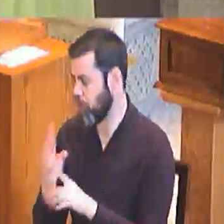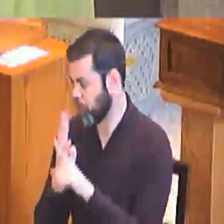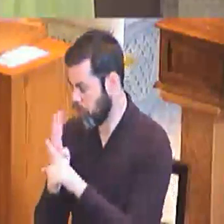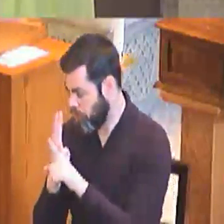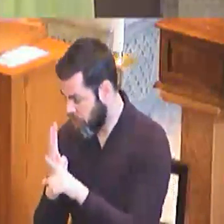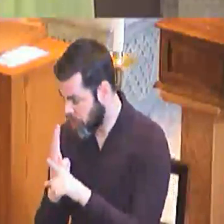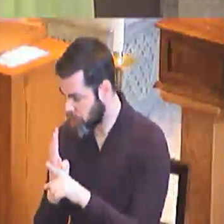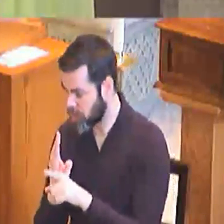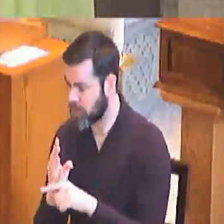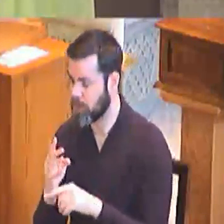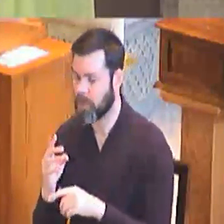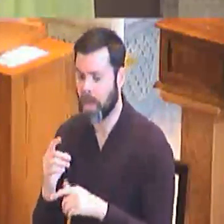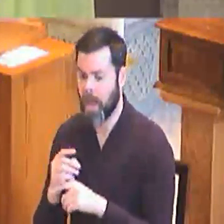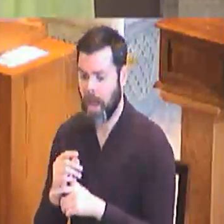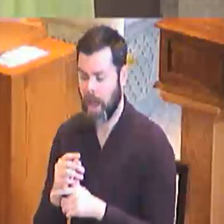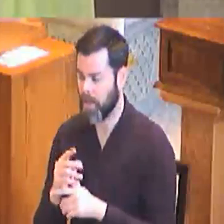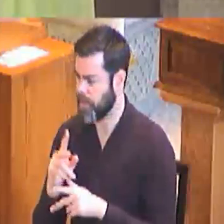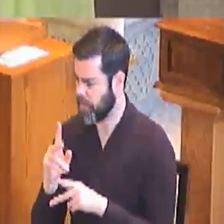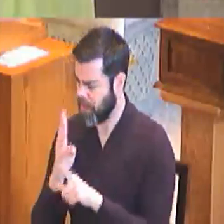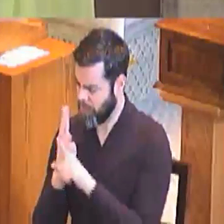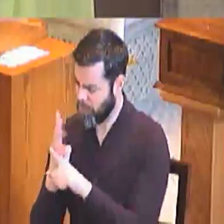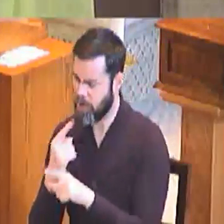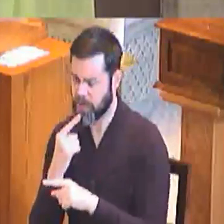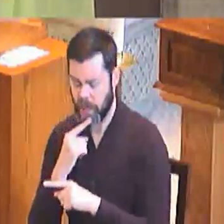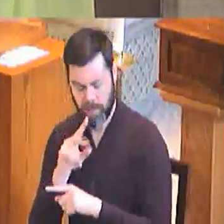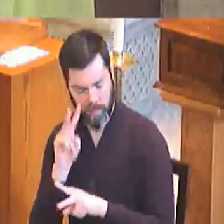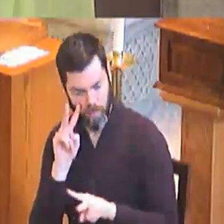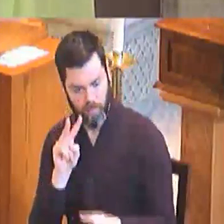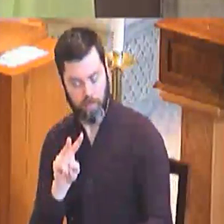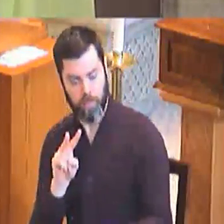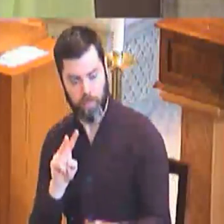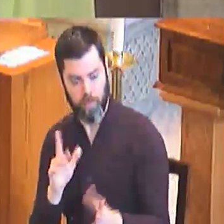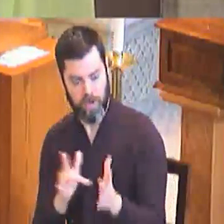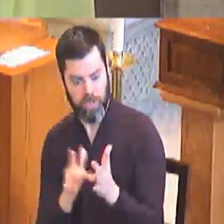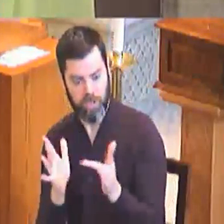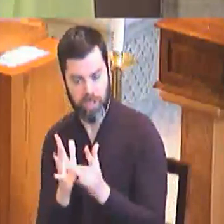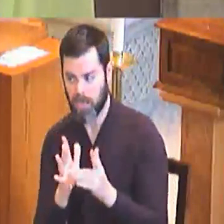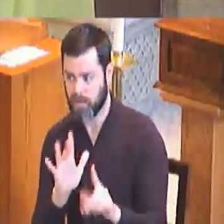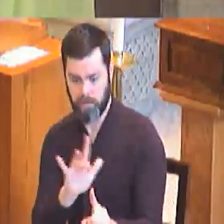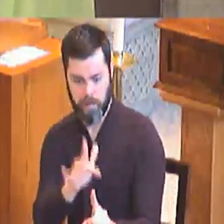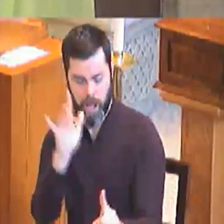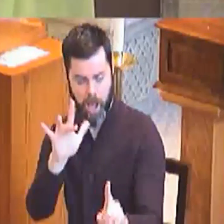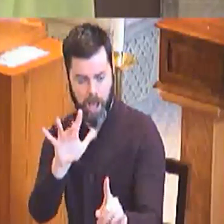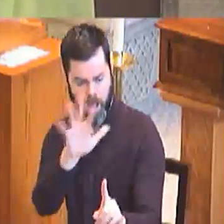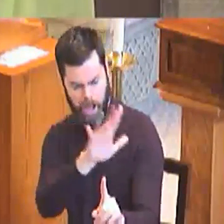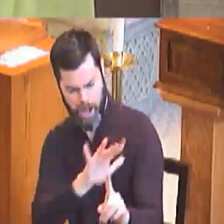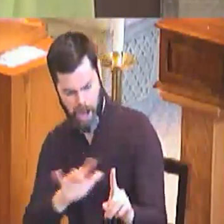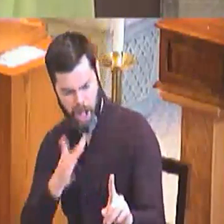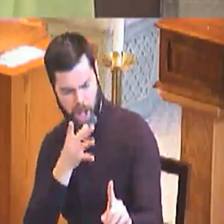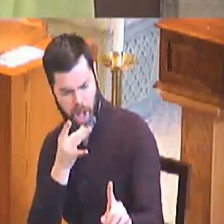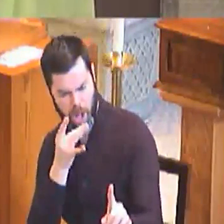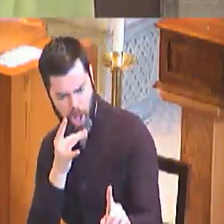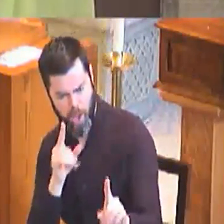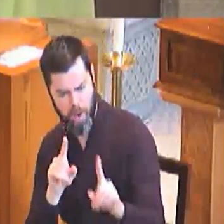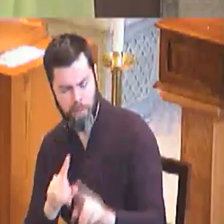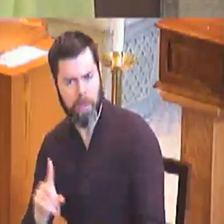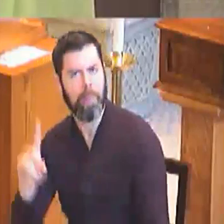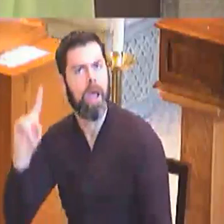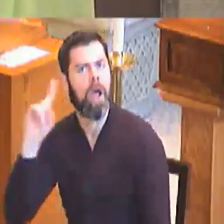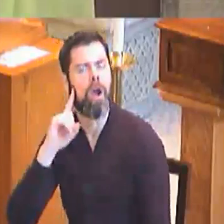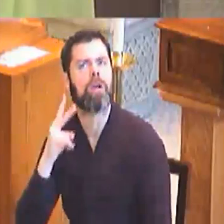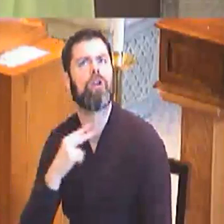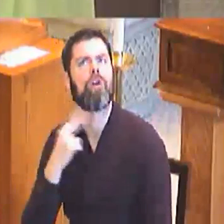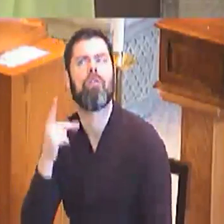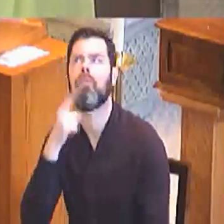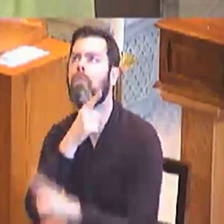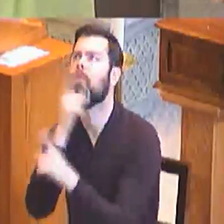it says that Jesus was aglow. And a voice came from heaven. Jesus didn't say this, but a voice came from heaven and said again, "This